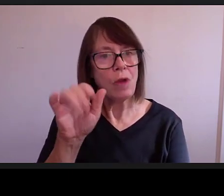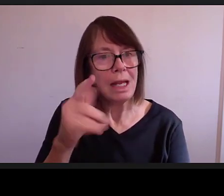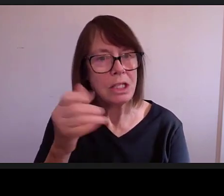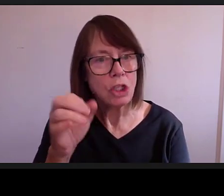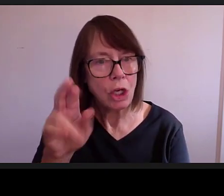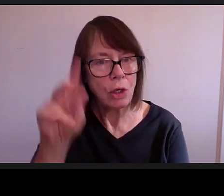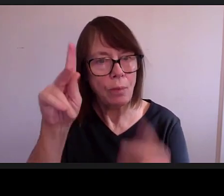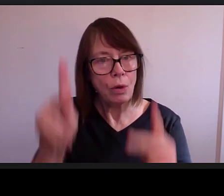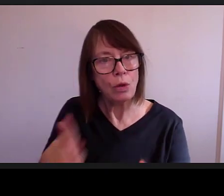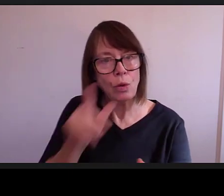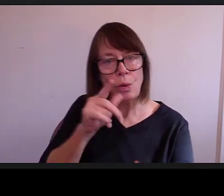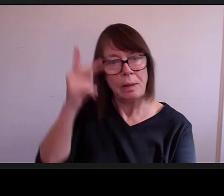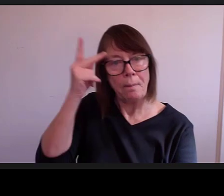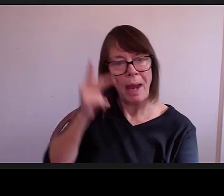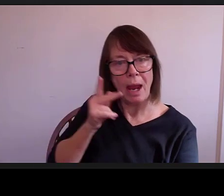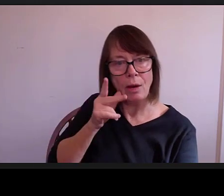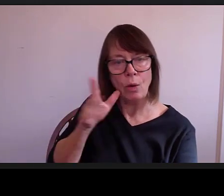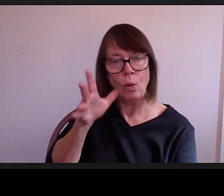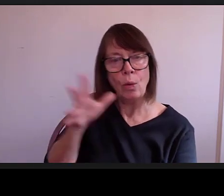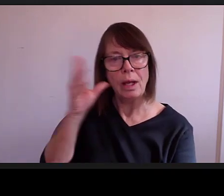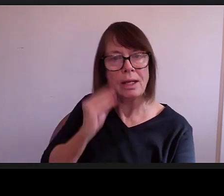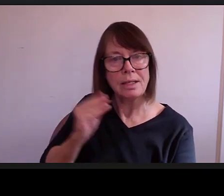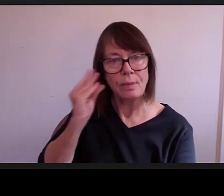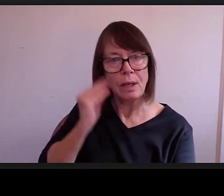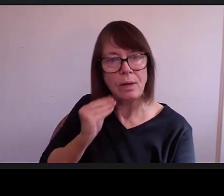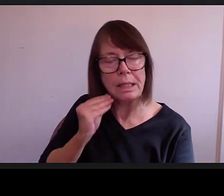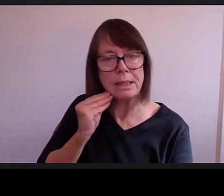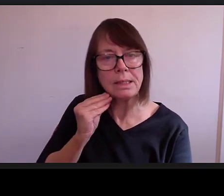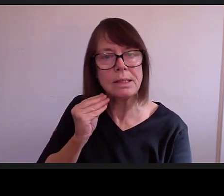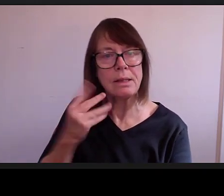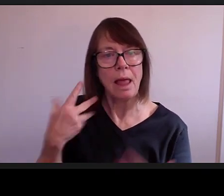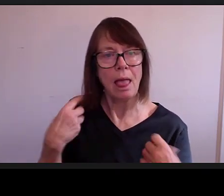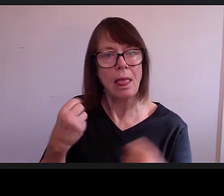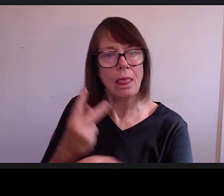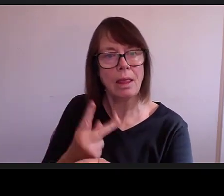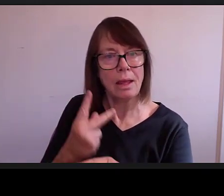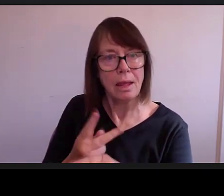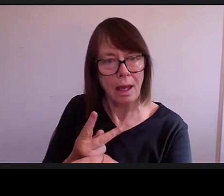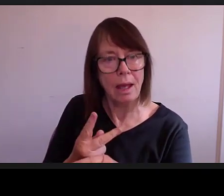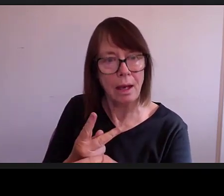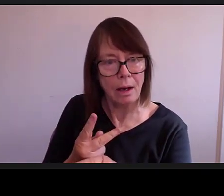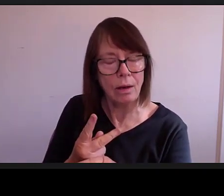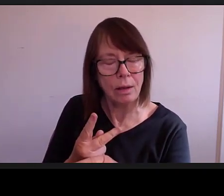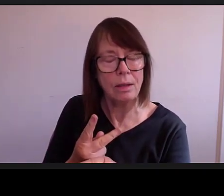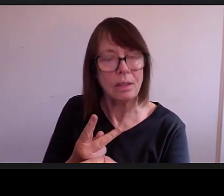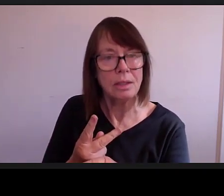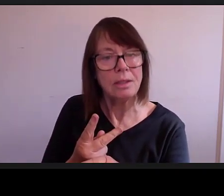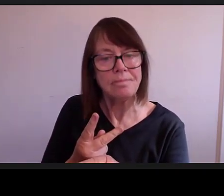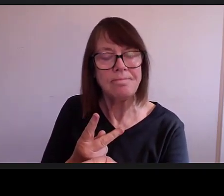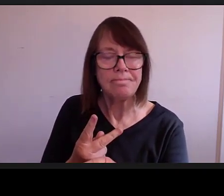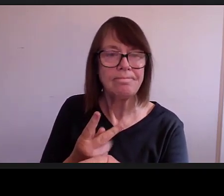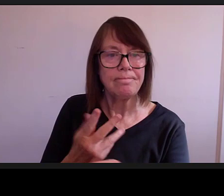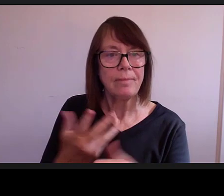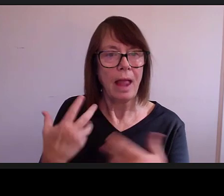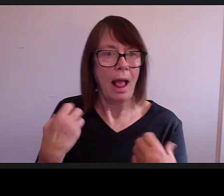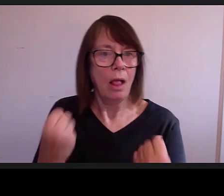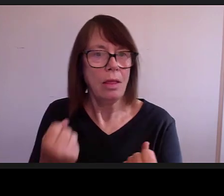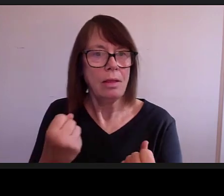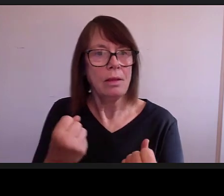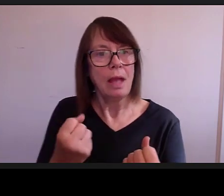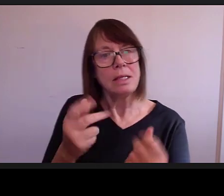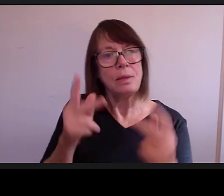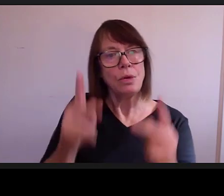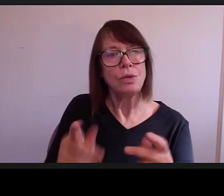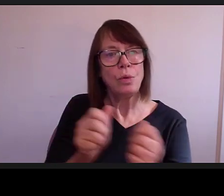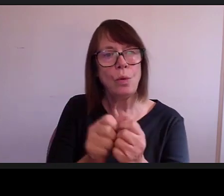child experiencing our healthcare system as someone who lives with autism spectrum disorder, and is a